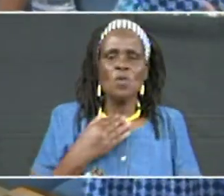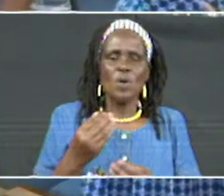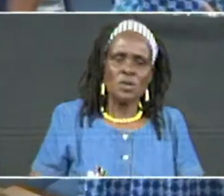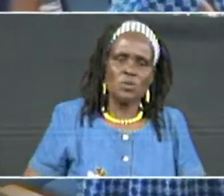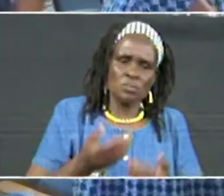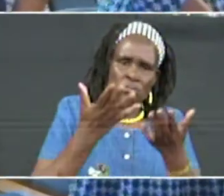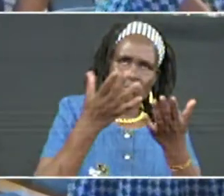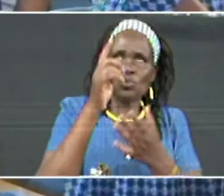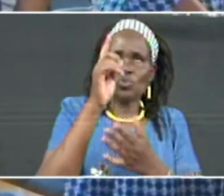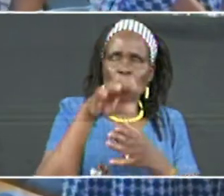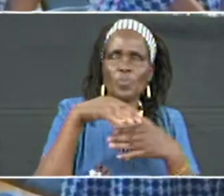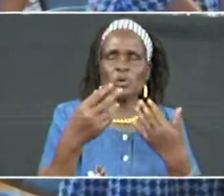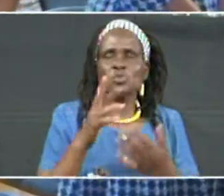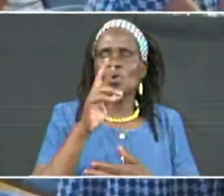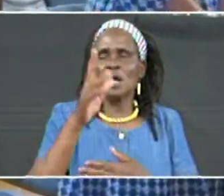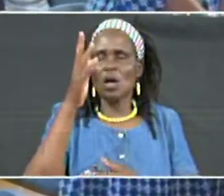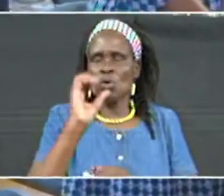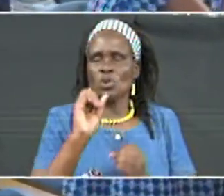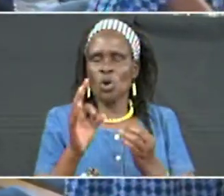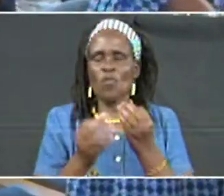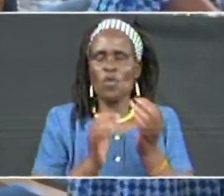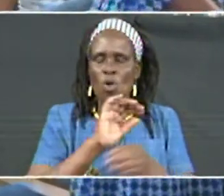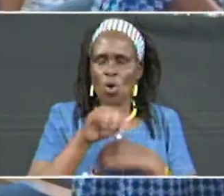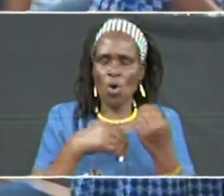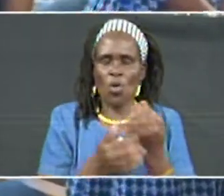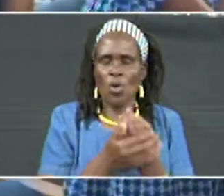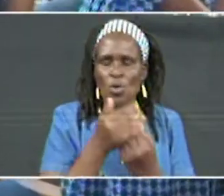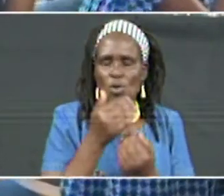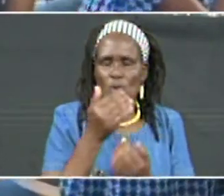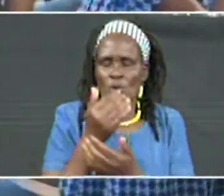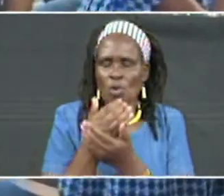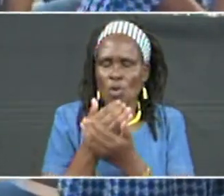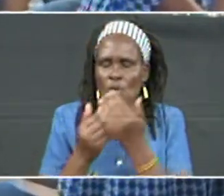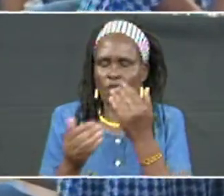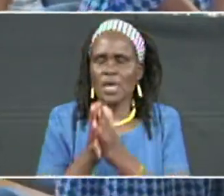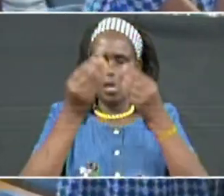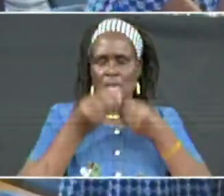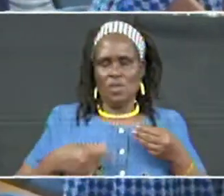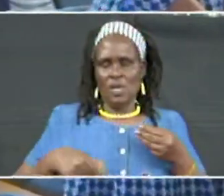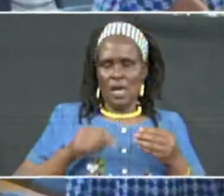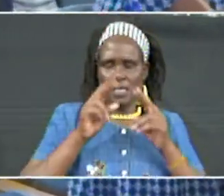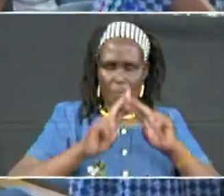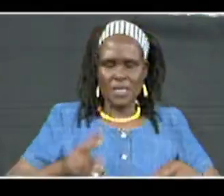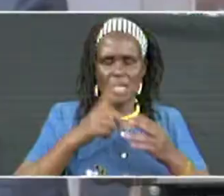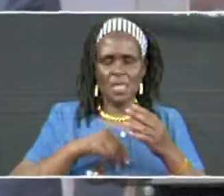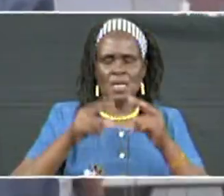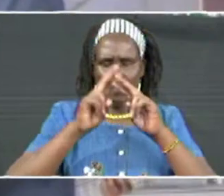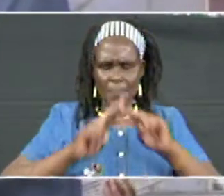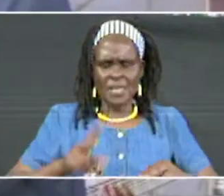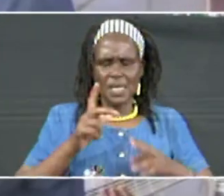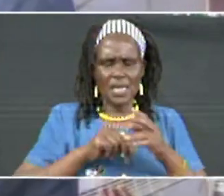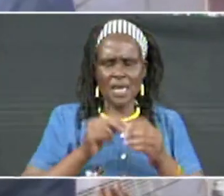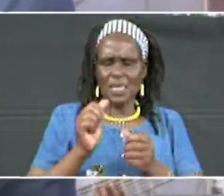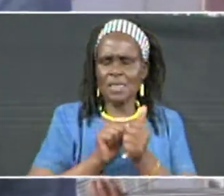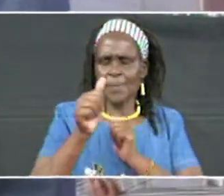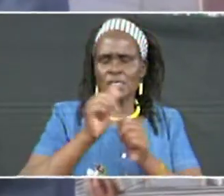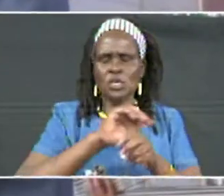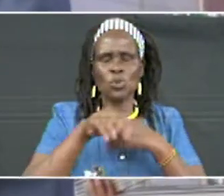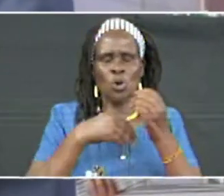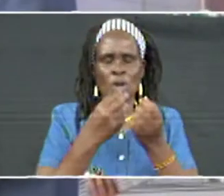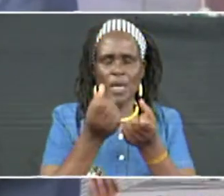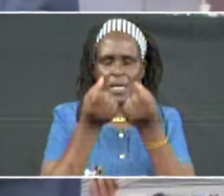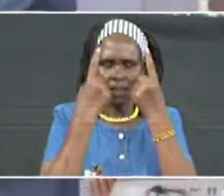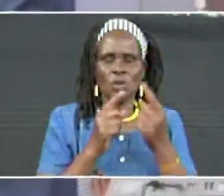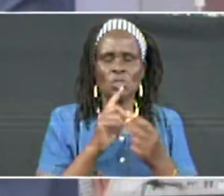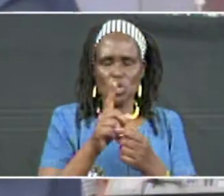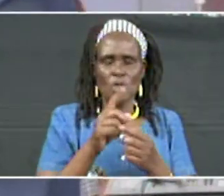of all comfort. You are the God that gives us peace and the peace that transcends all understanding. So in the midst of